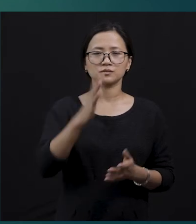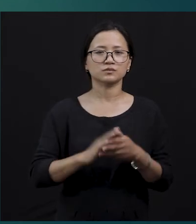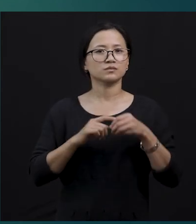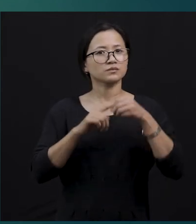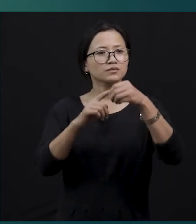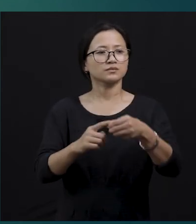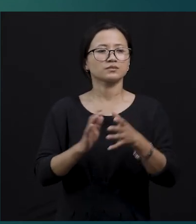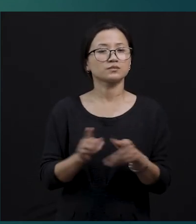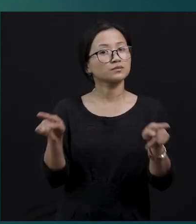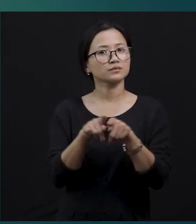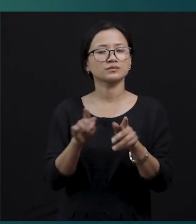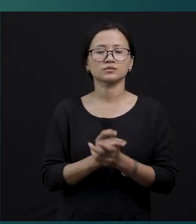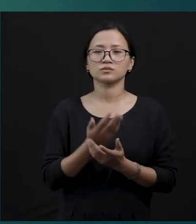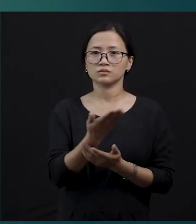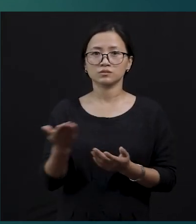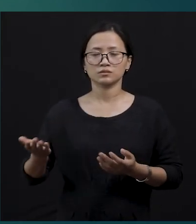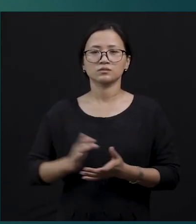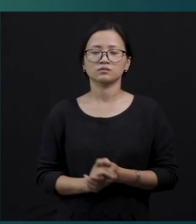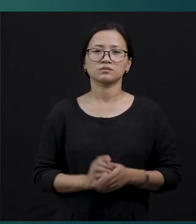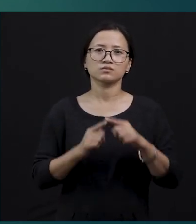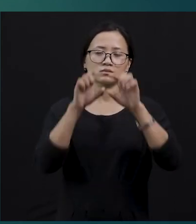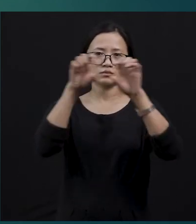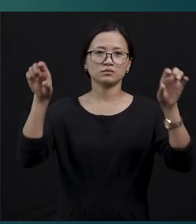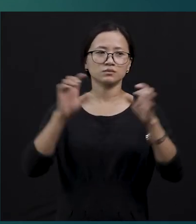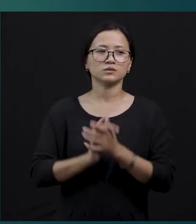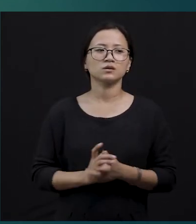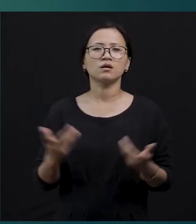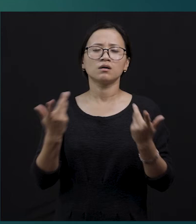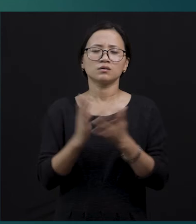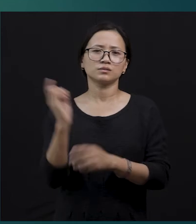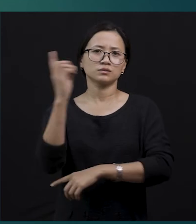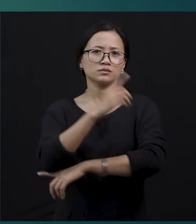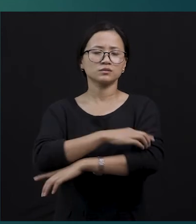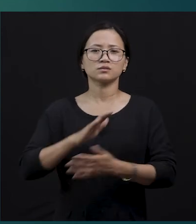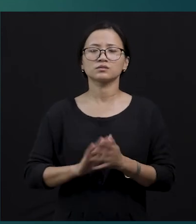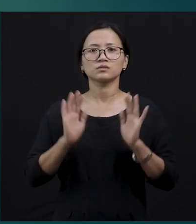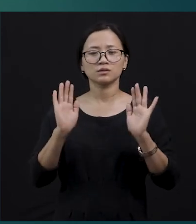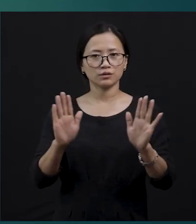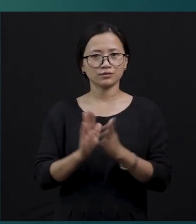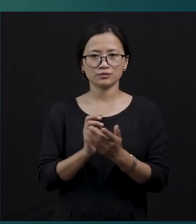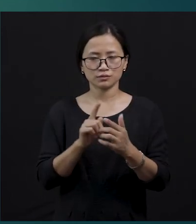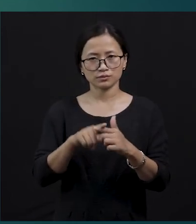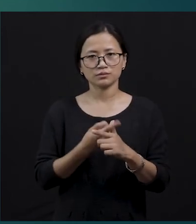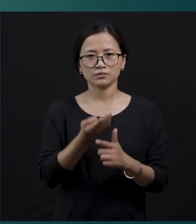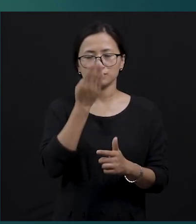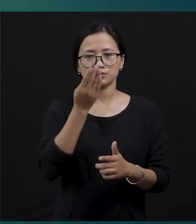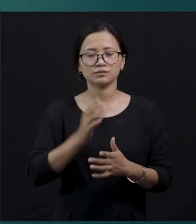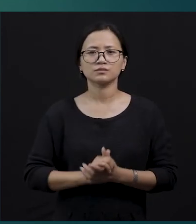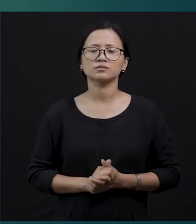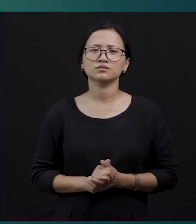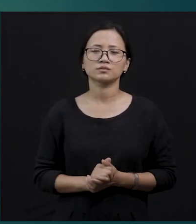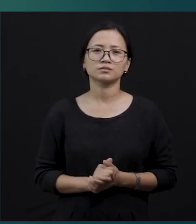the questions related to those topics. Now, how many days has January? So just now Miss told